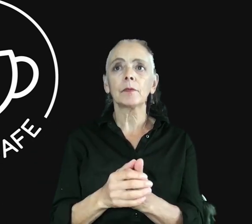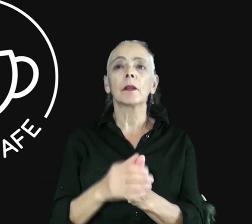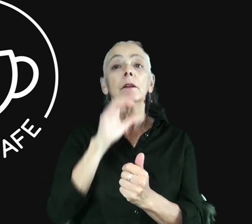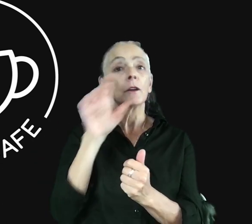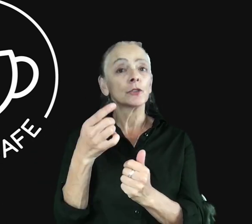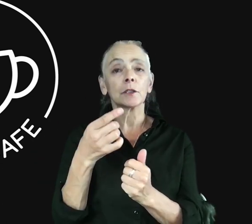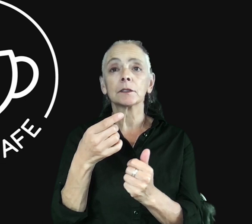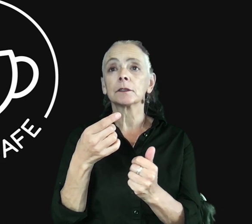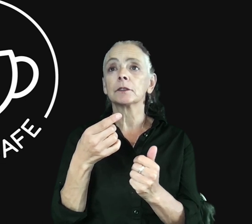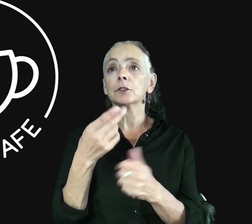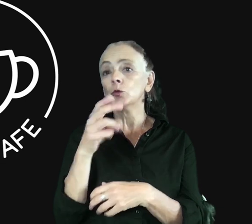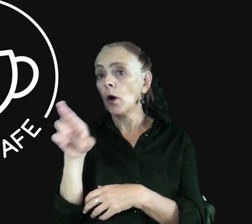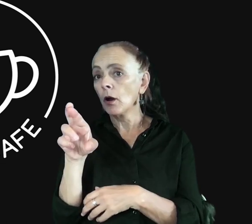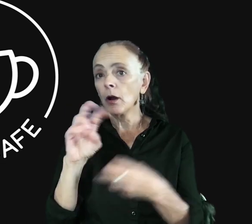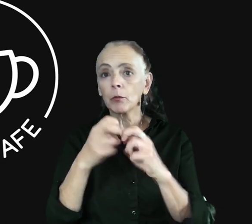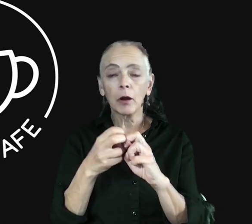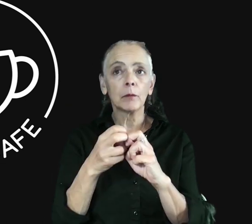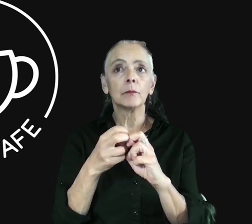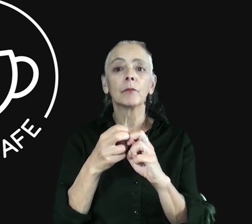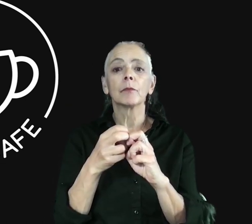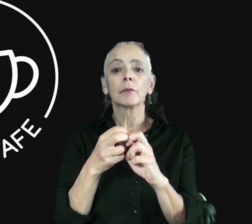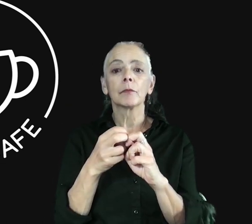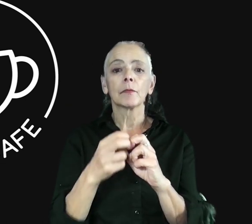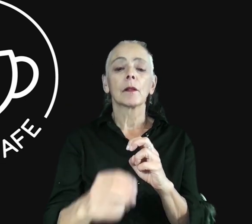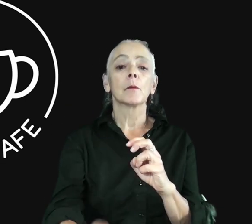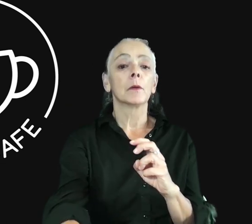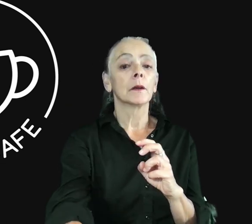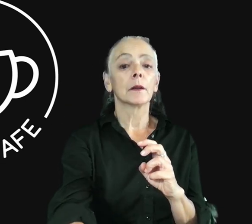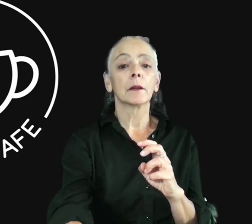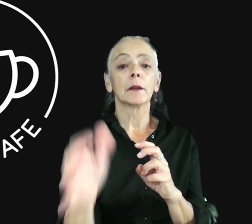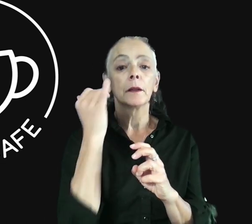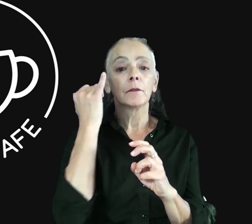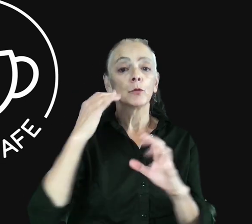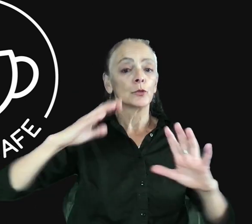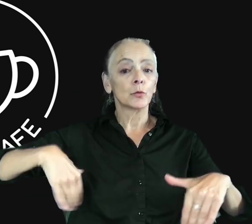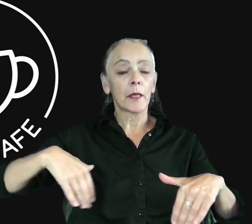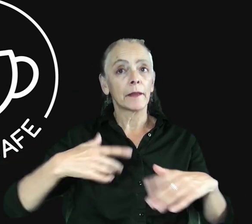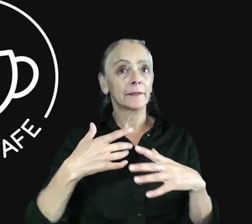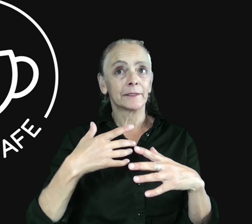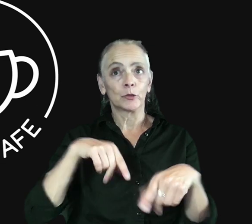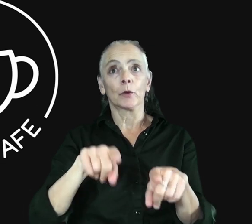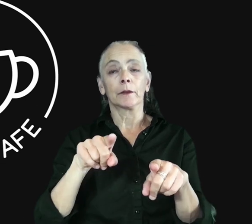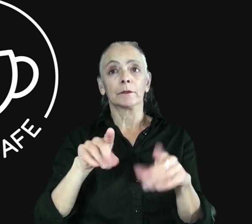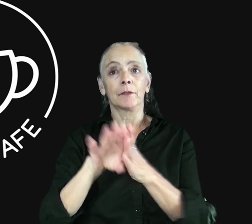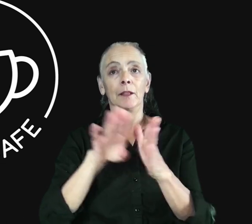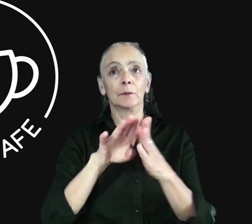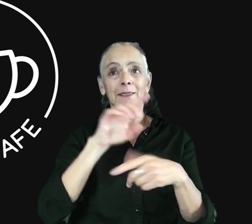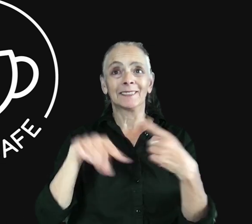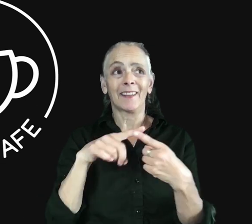problem it's i mean the being too late uh in the development cycle is i believe as old as the user research